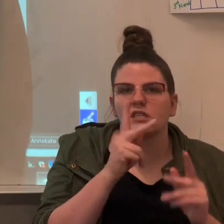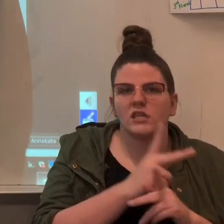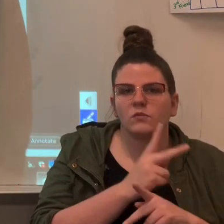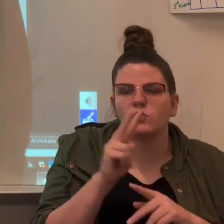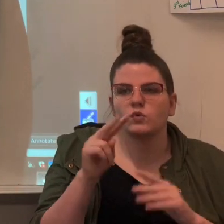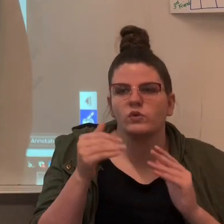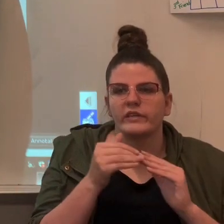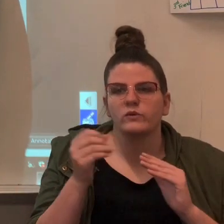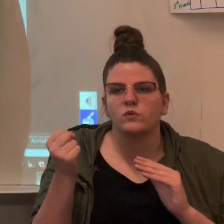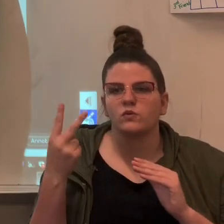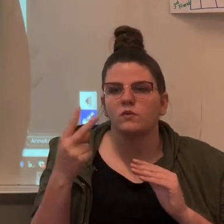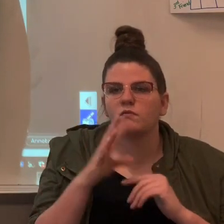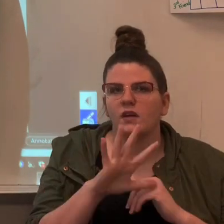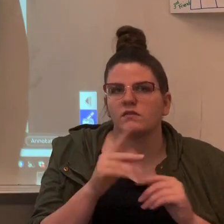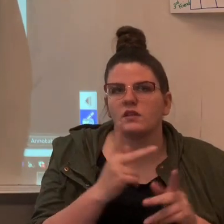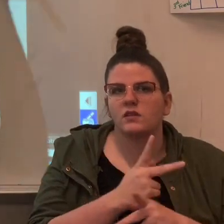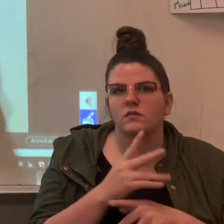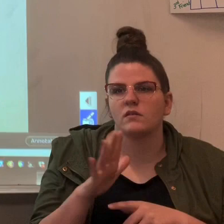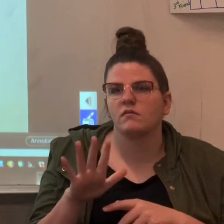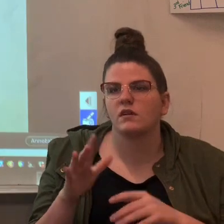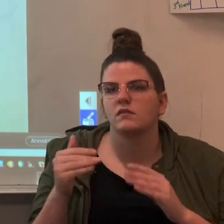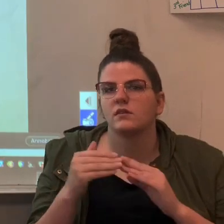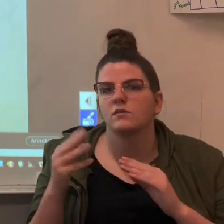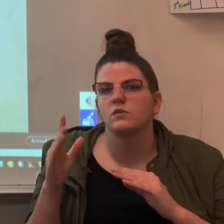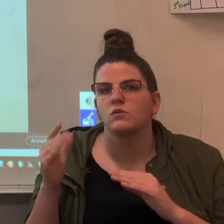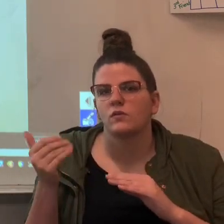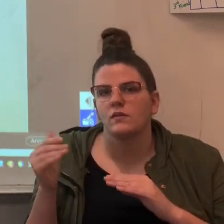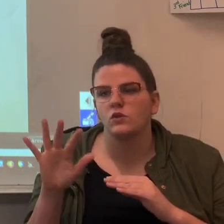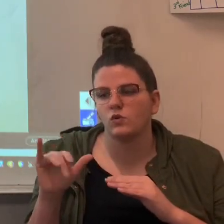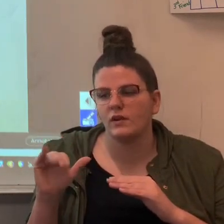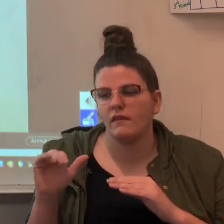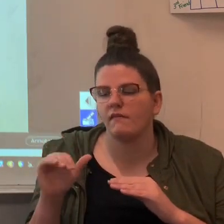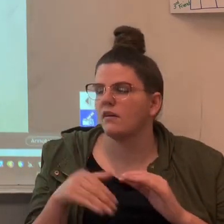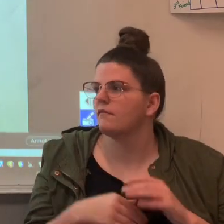5 times 5 is 25.